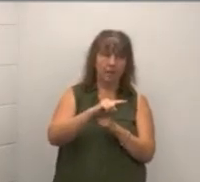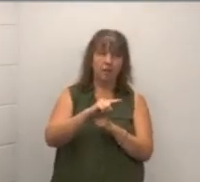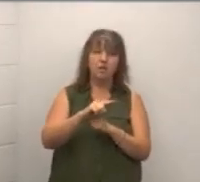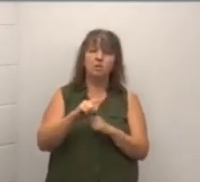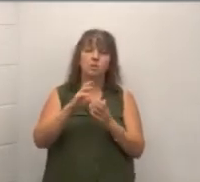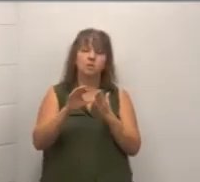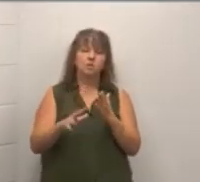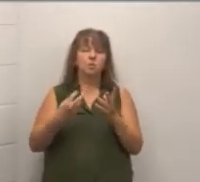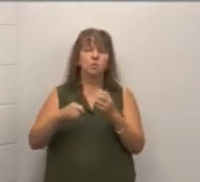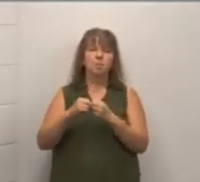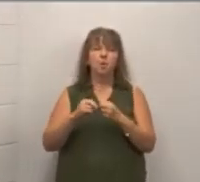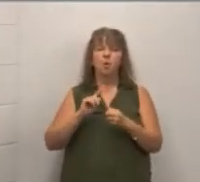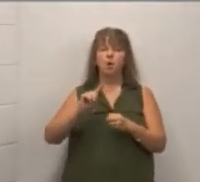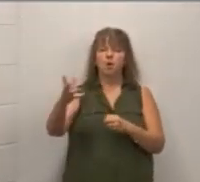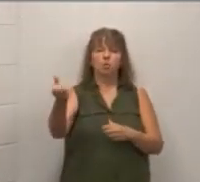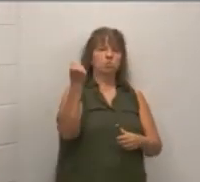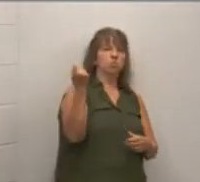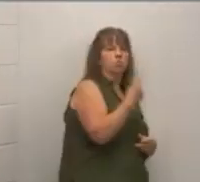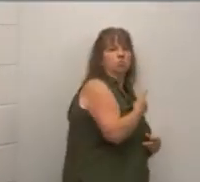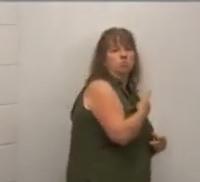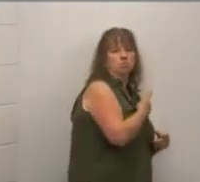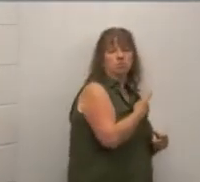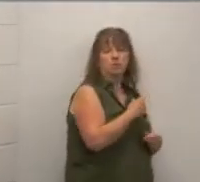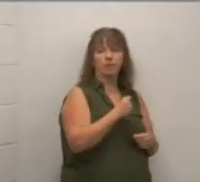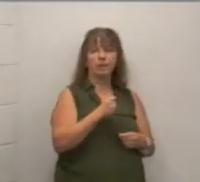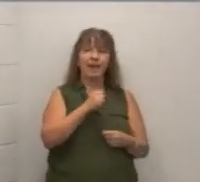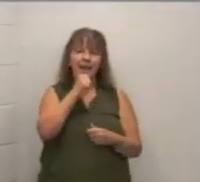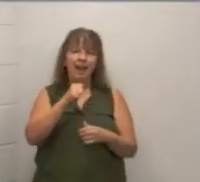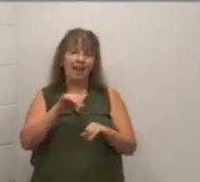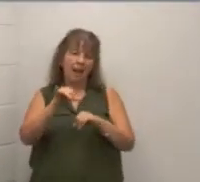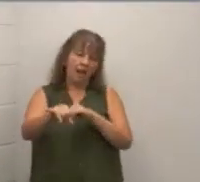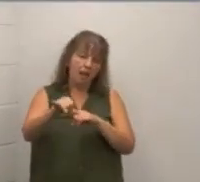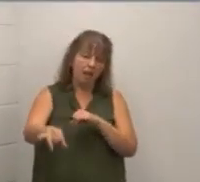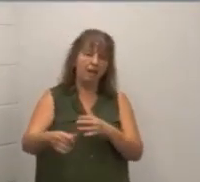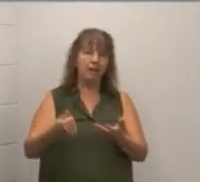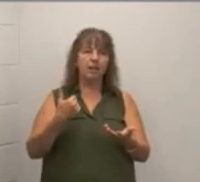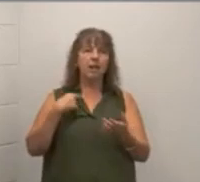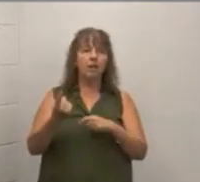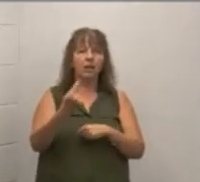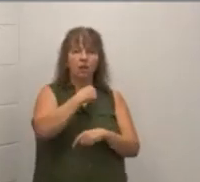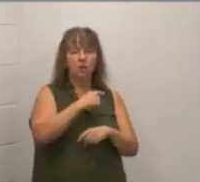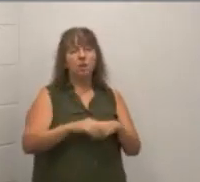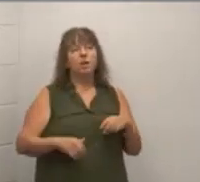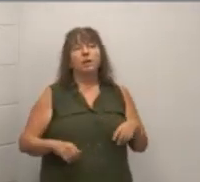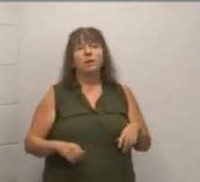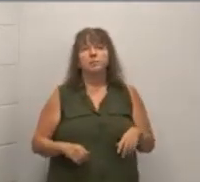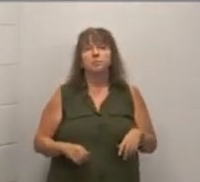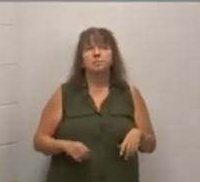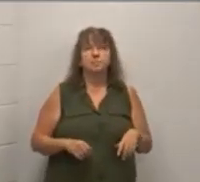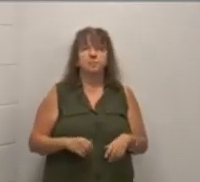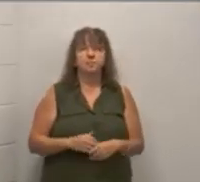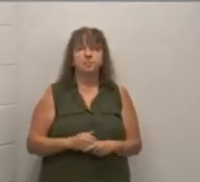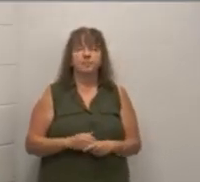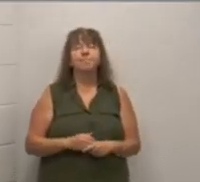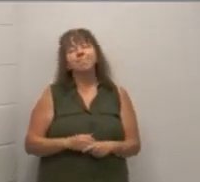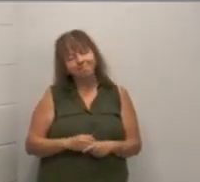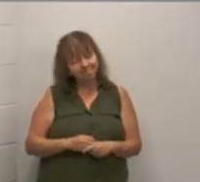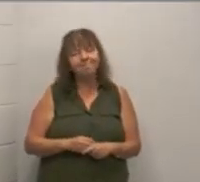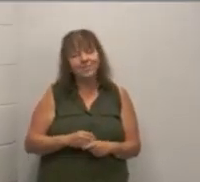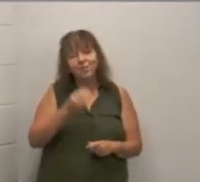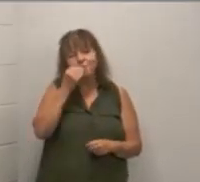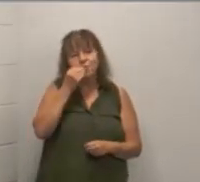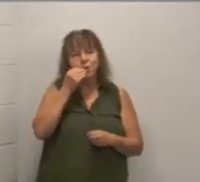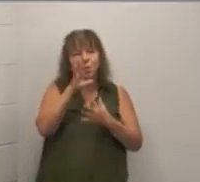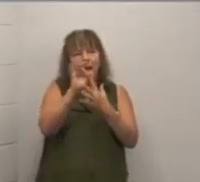grab-and-go type things for breakfast in the morning and for lunches. More than likely, we'll have more limited options of choice